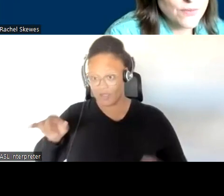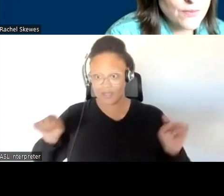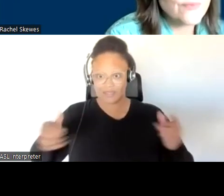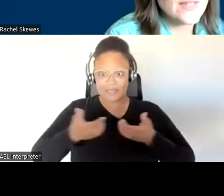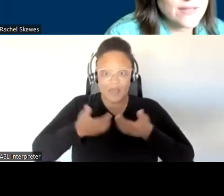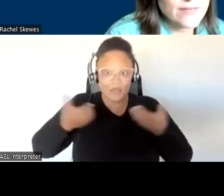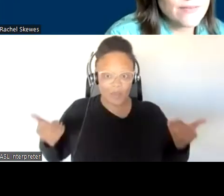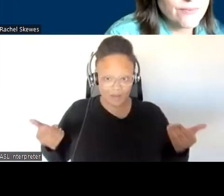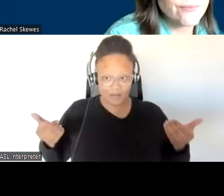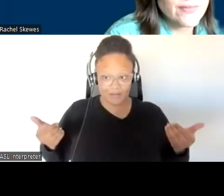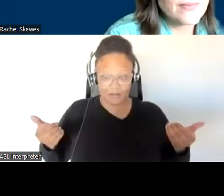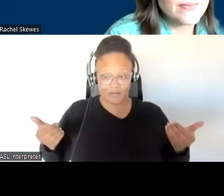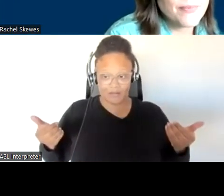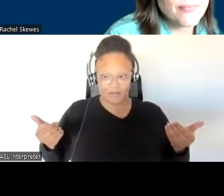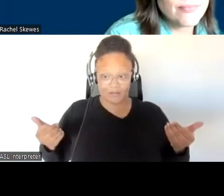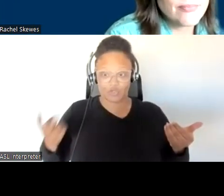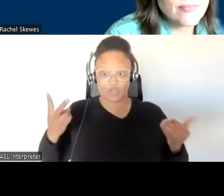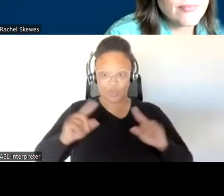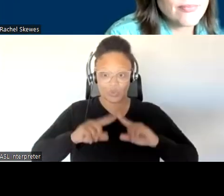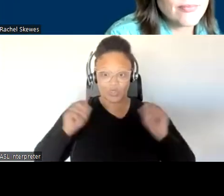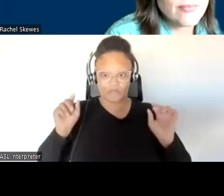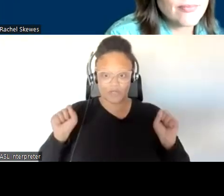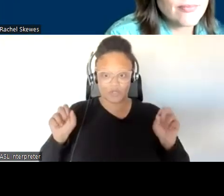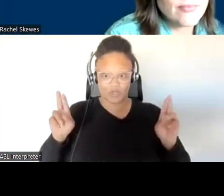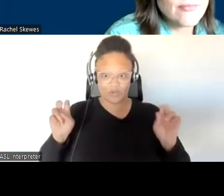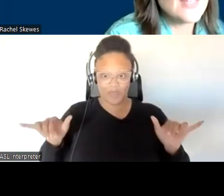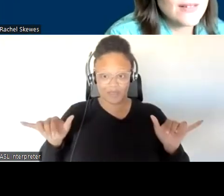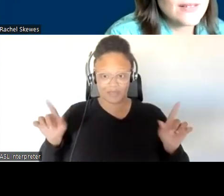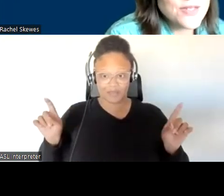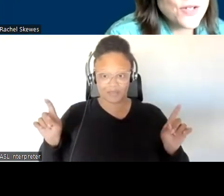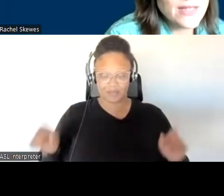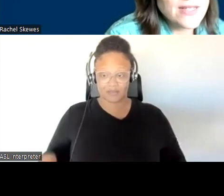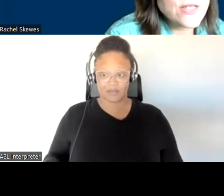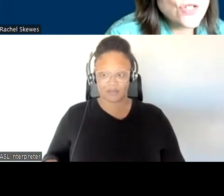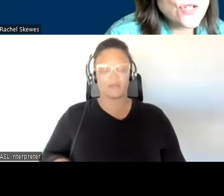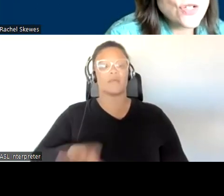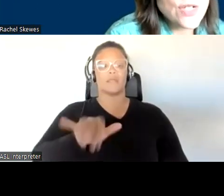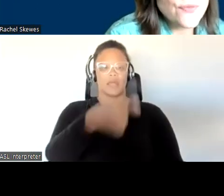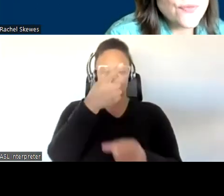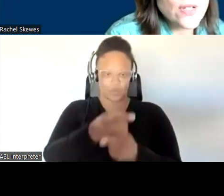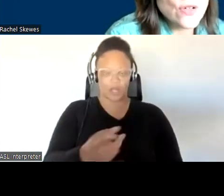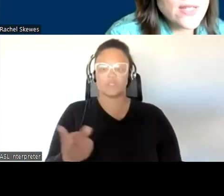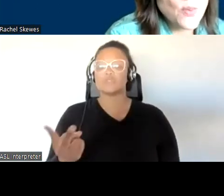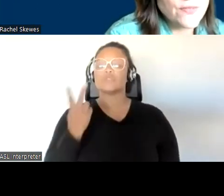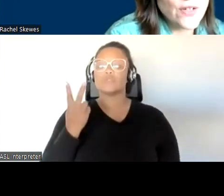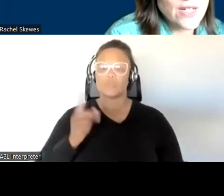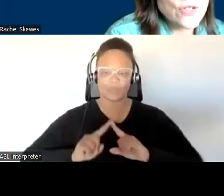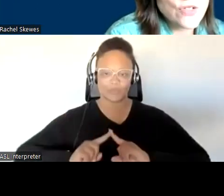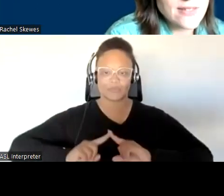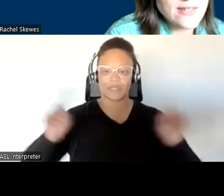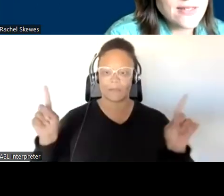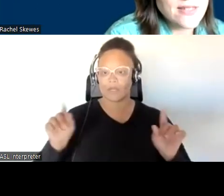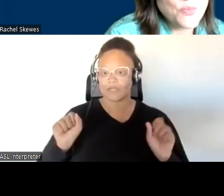Or is it two different surveys, one for each license? That's correct. It's two different surveys, one for